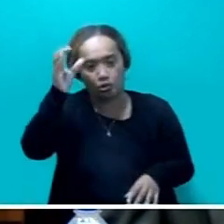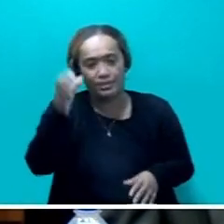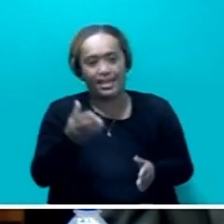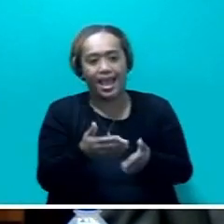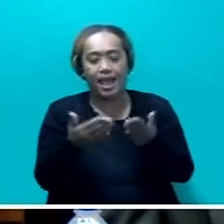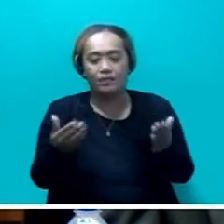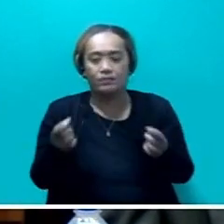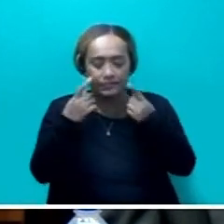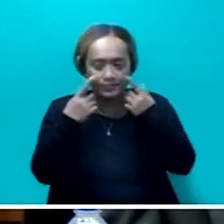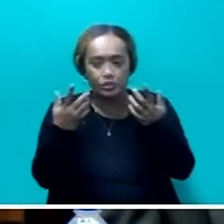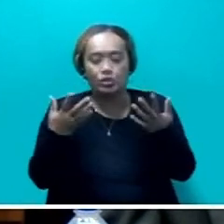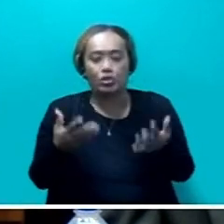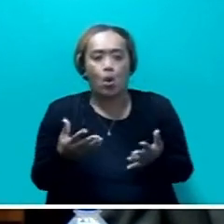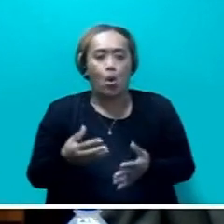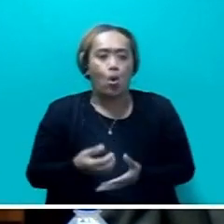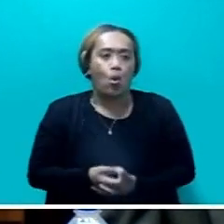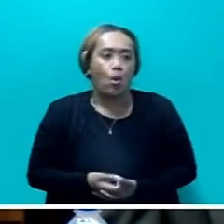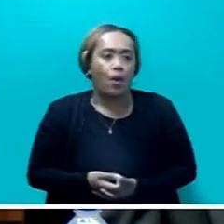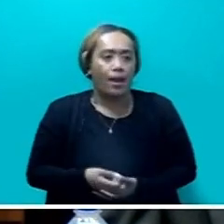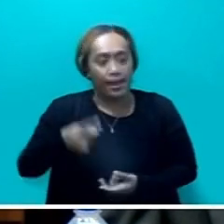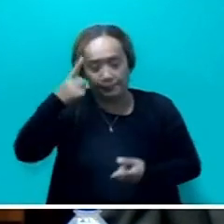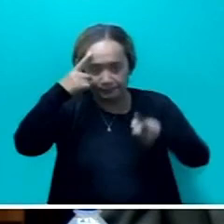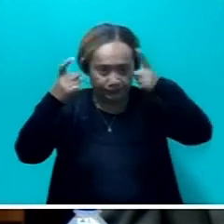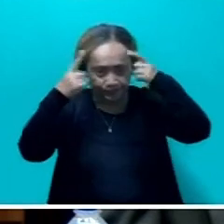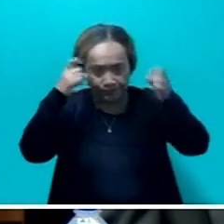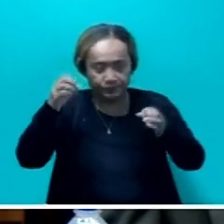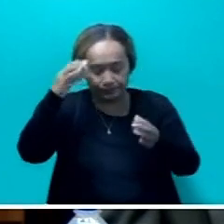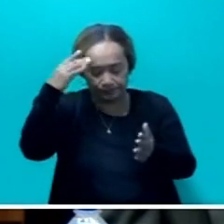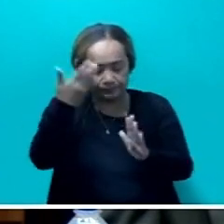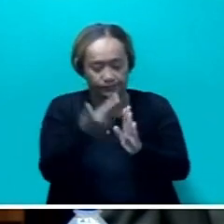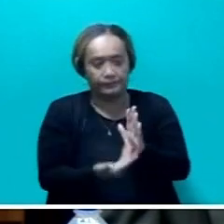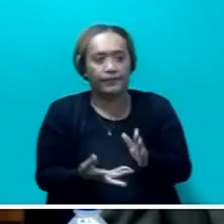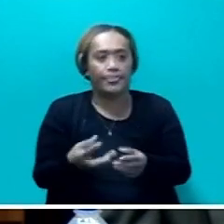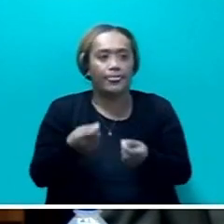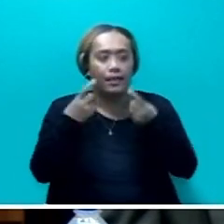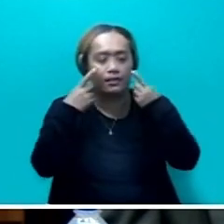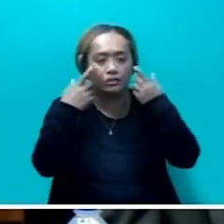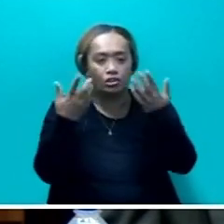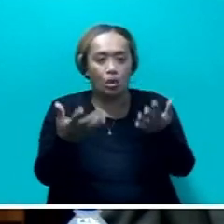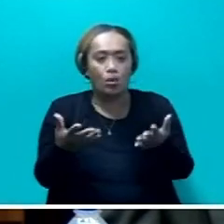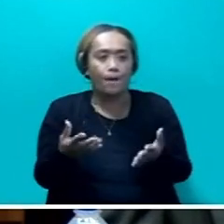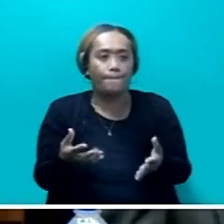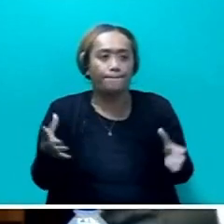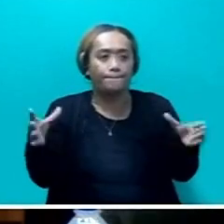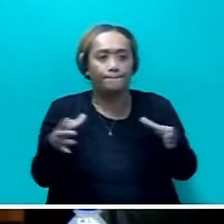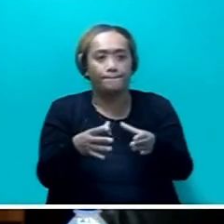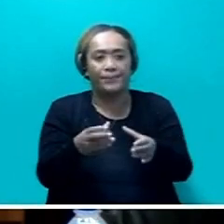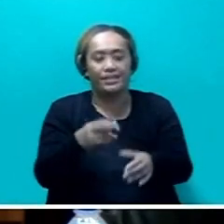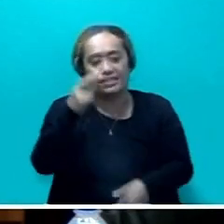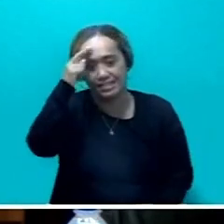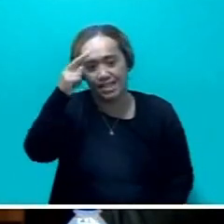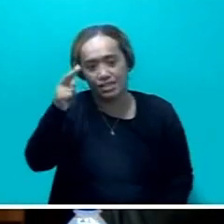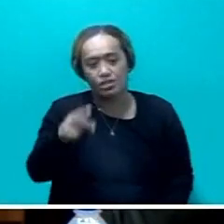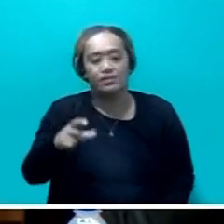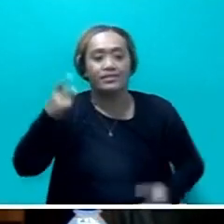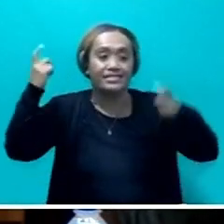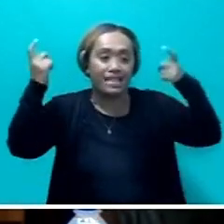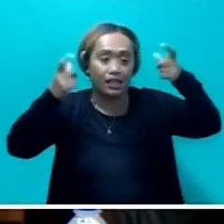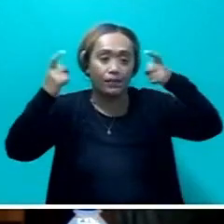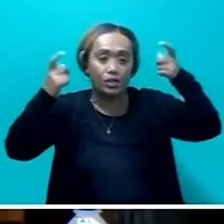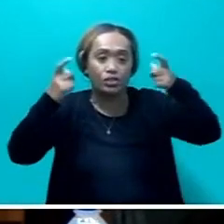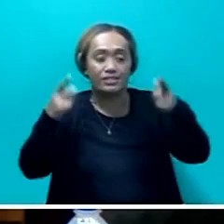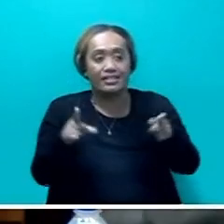diverse opinions from a broad spectrum of the ethnic groups that make up this nation. As such, celebrations like